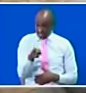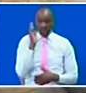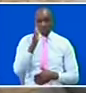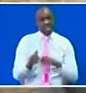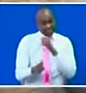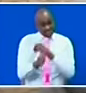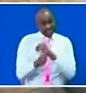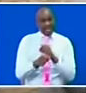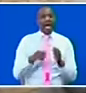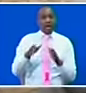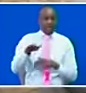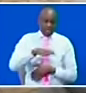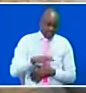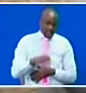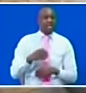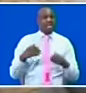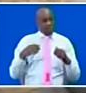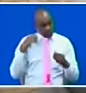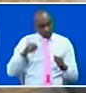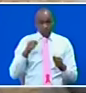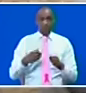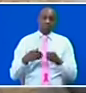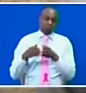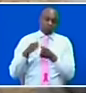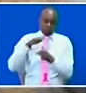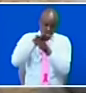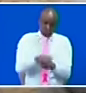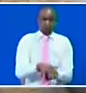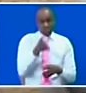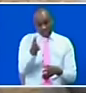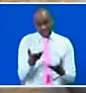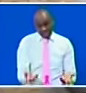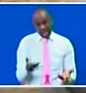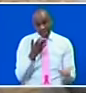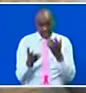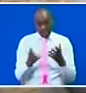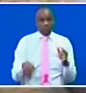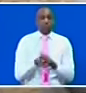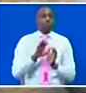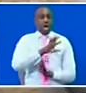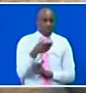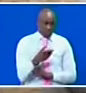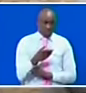endangering the industry and threatening to drive it underground, or perhaps even offshore, and this will have a debilitating effect.